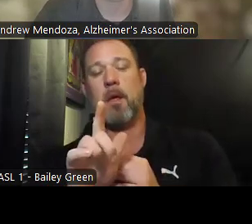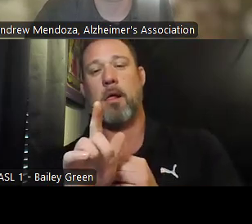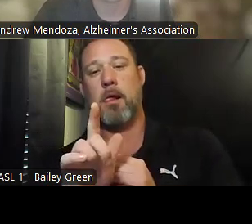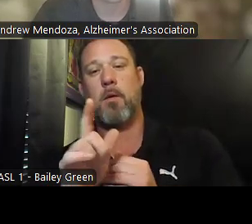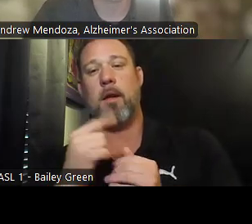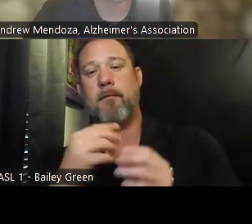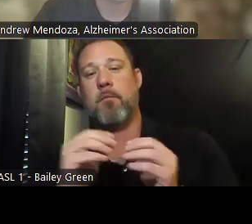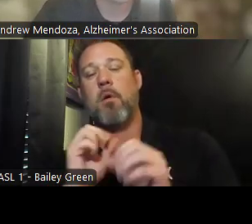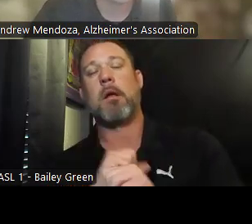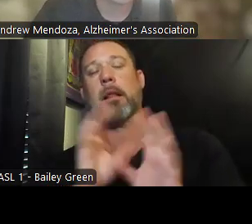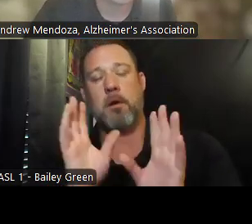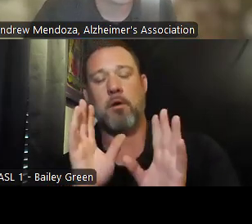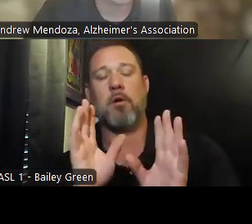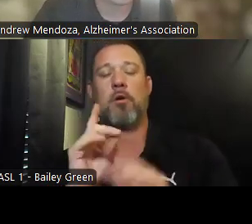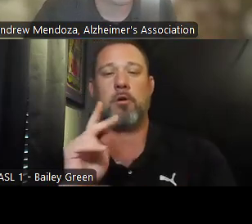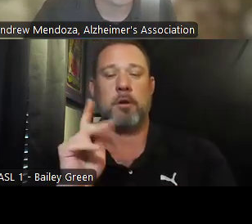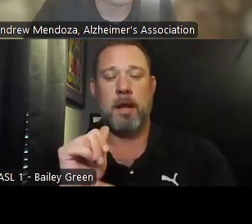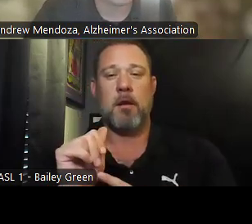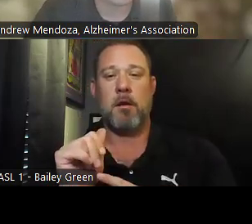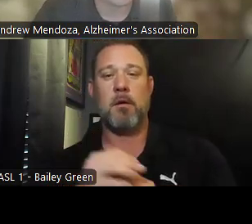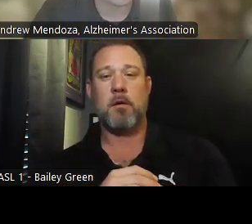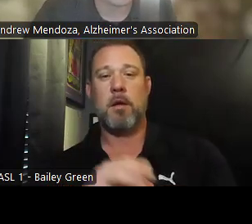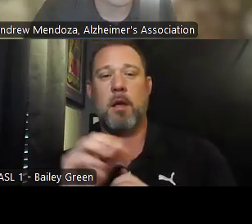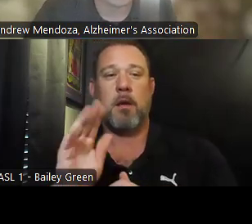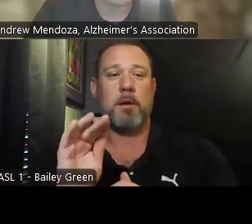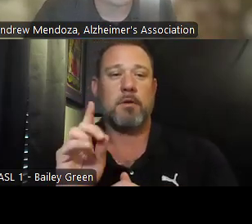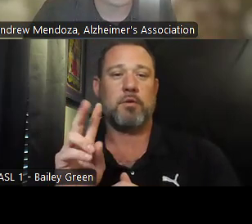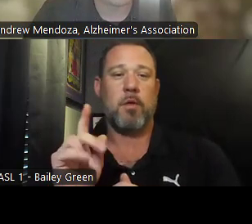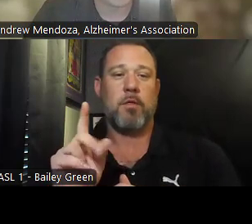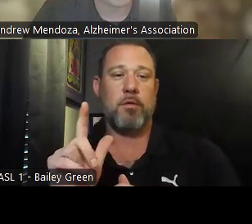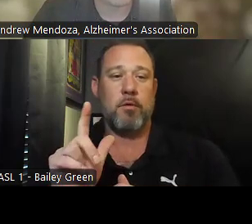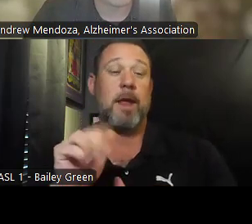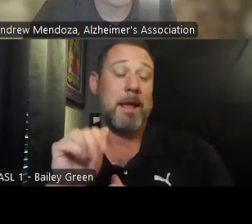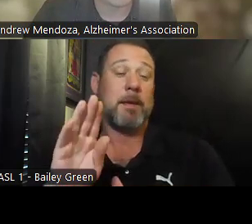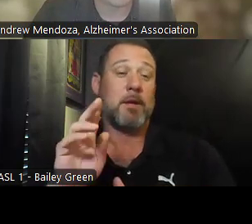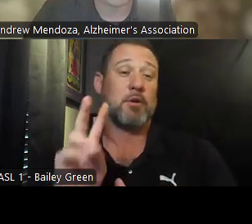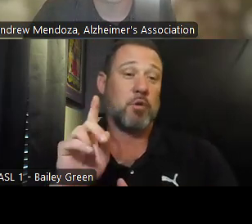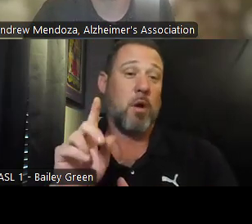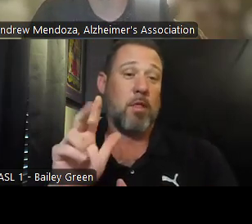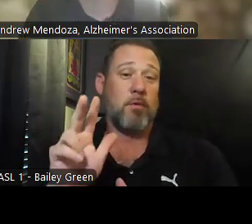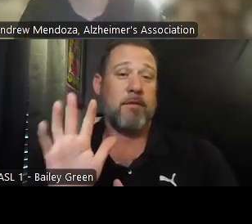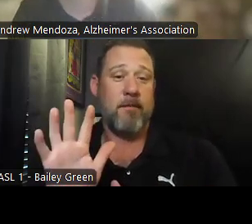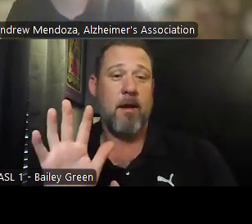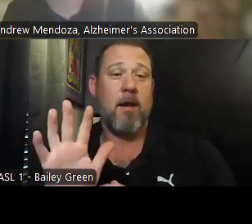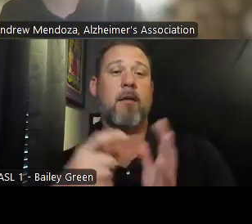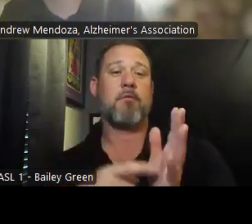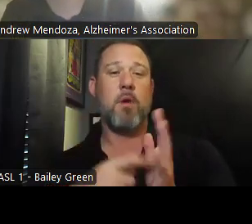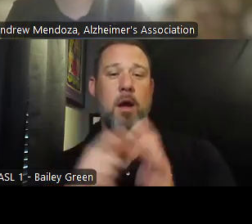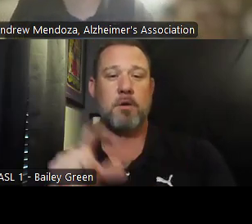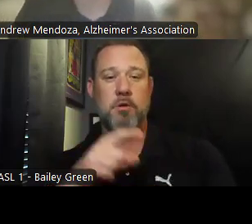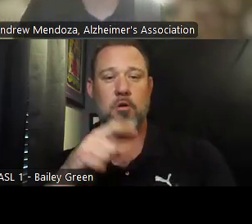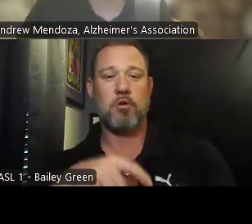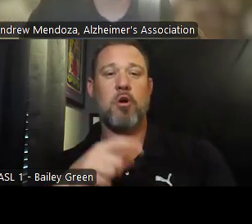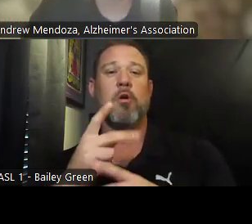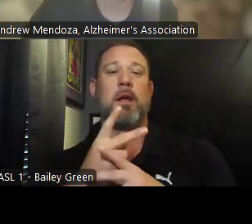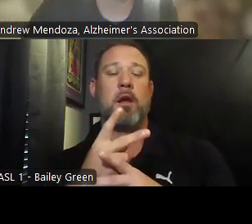lot clearer data. And then AB 2135 by Assemblymember Colra does require long-term care